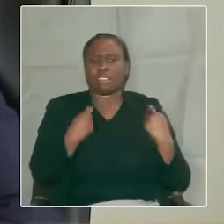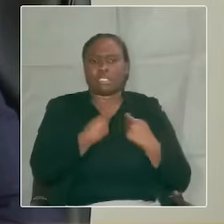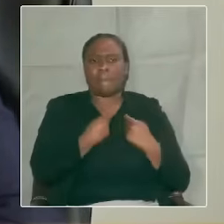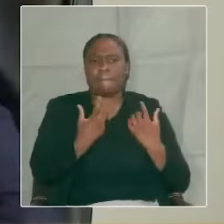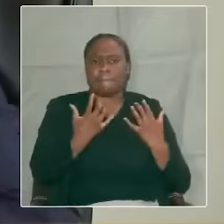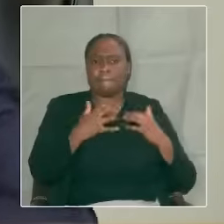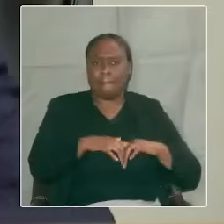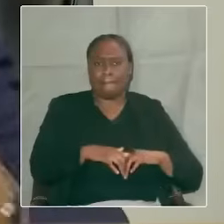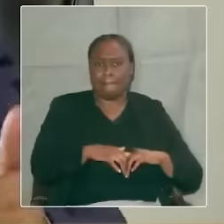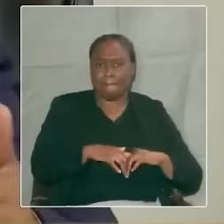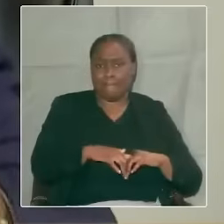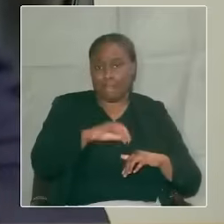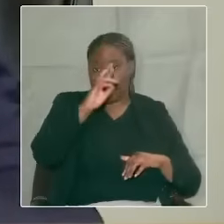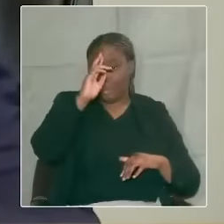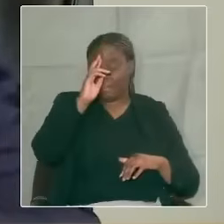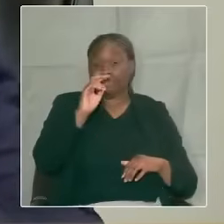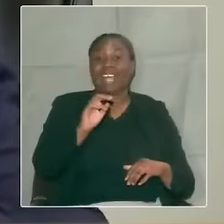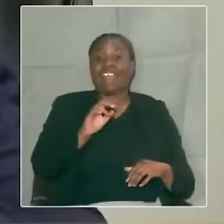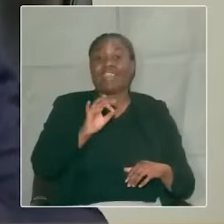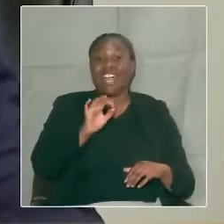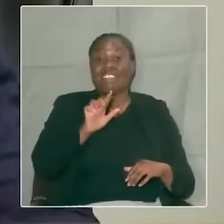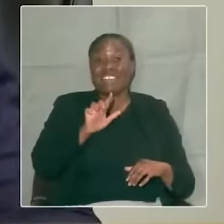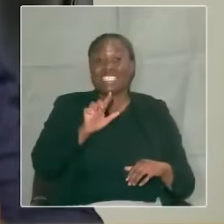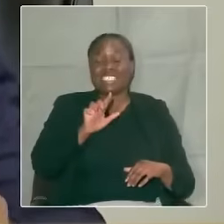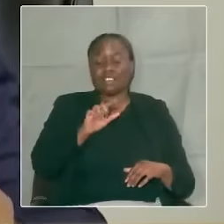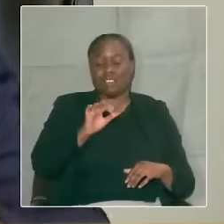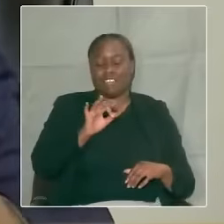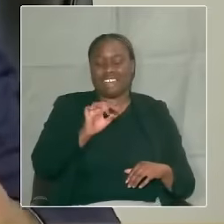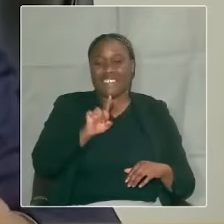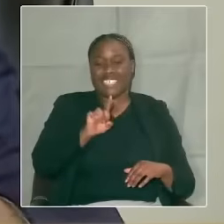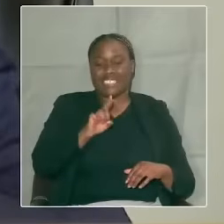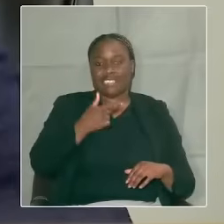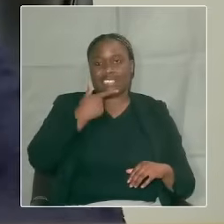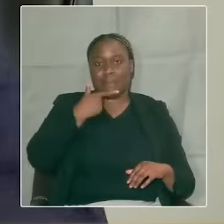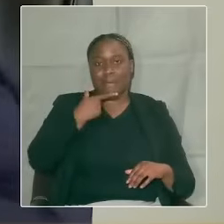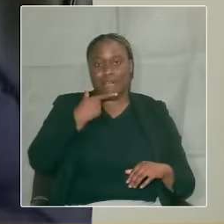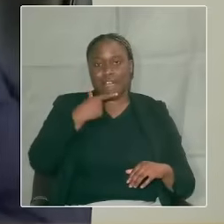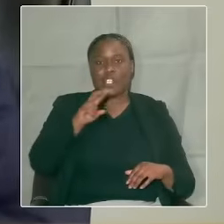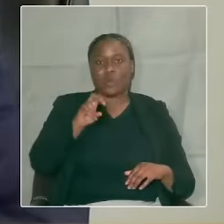the minister issued the letter 31st December to disband the team. So